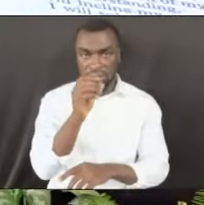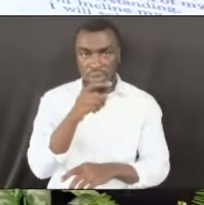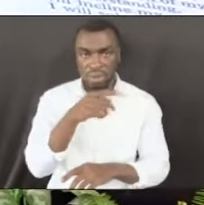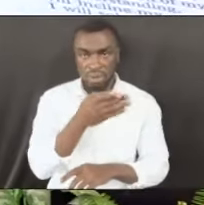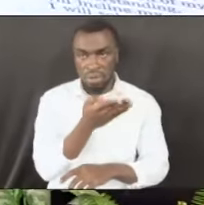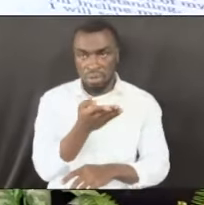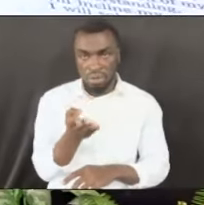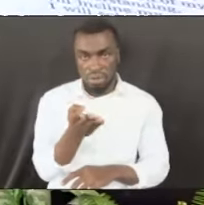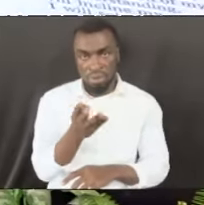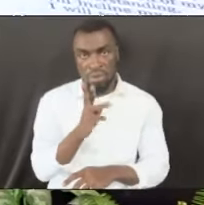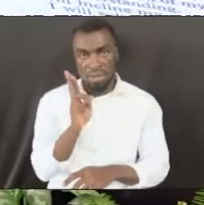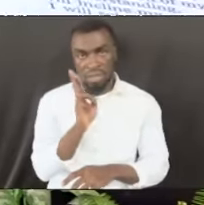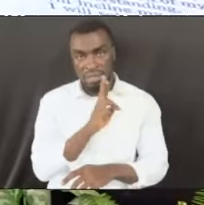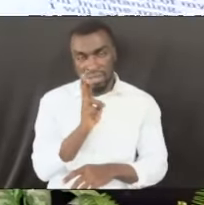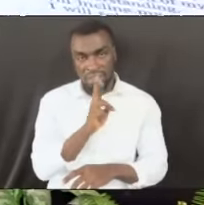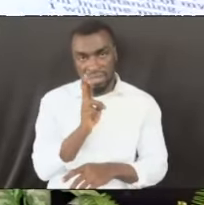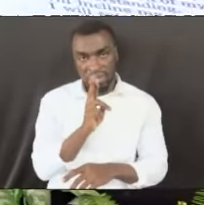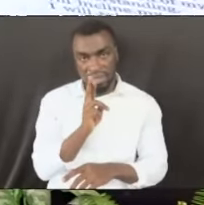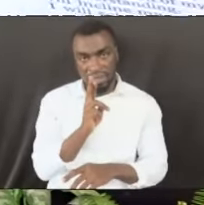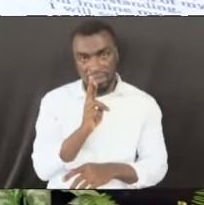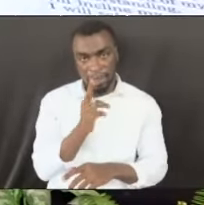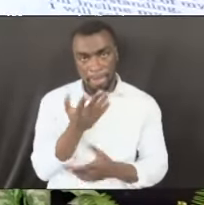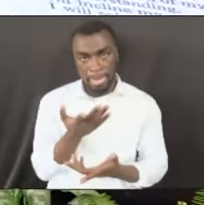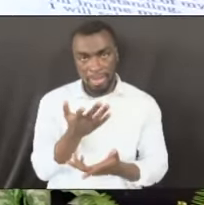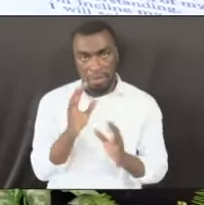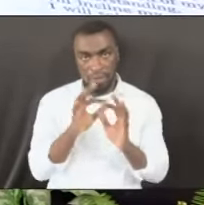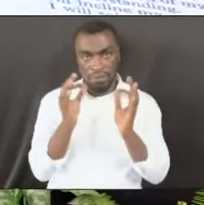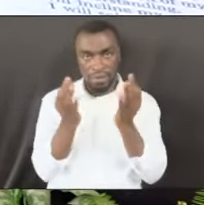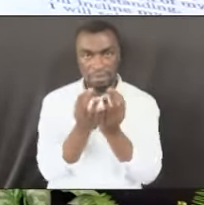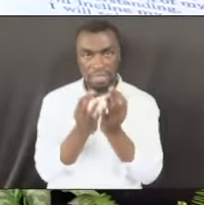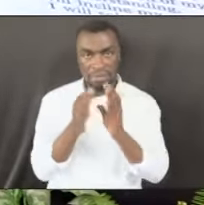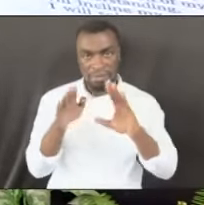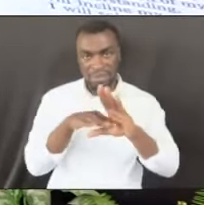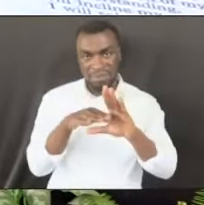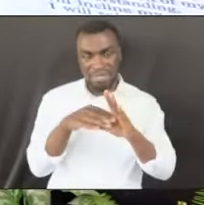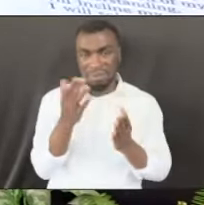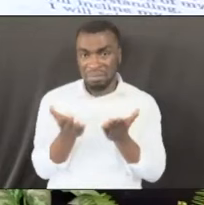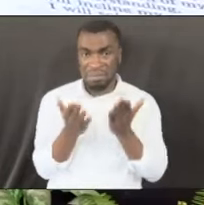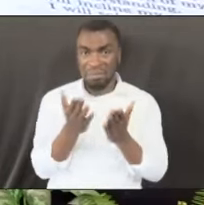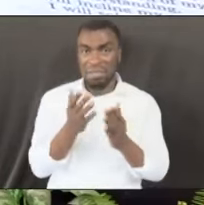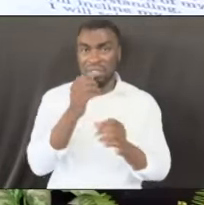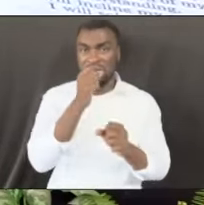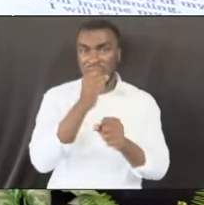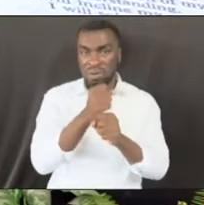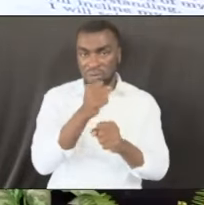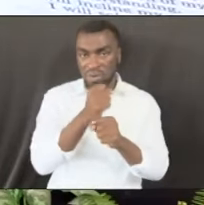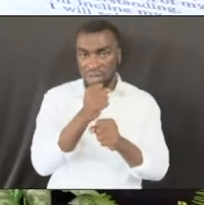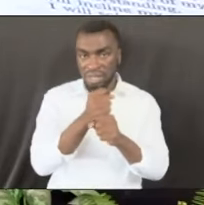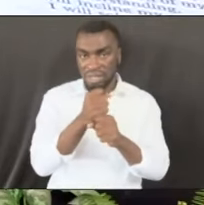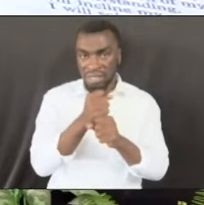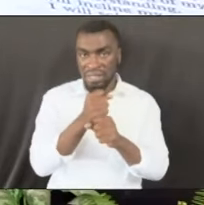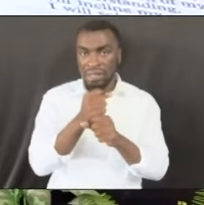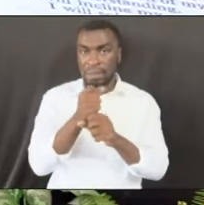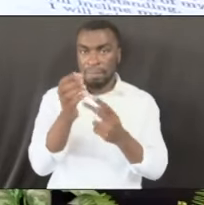of those around you. It could be your family members. It could be your work associates. I was telling one